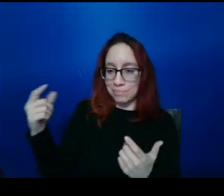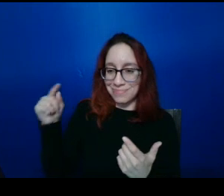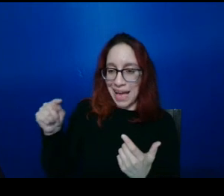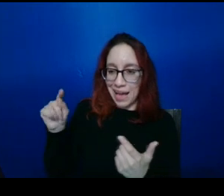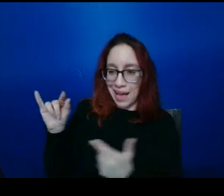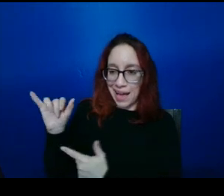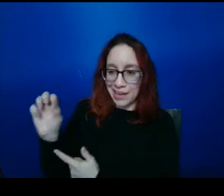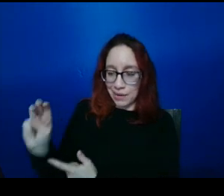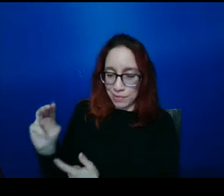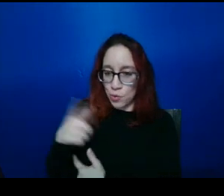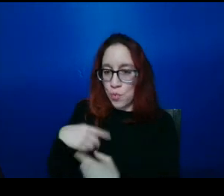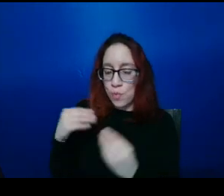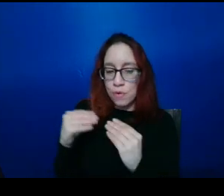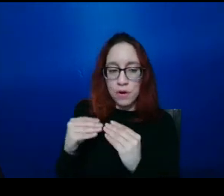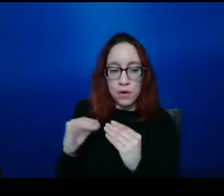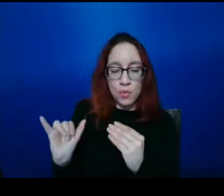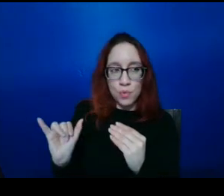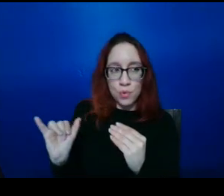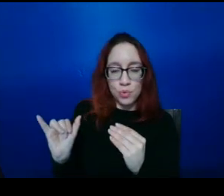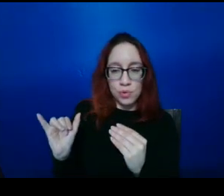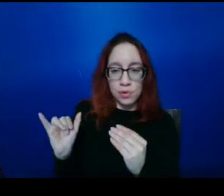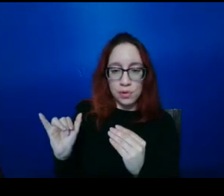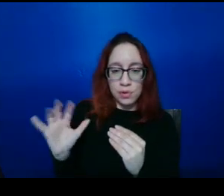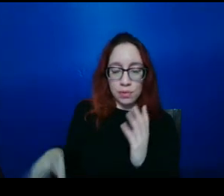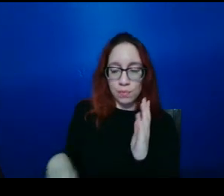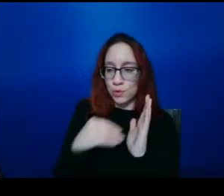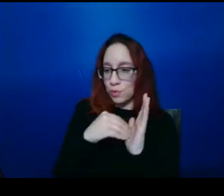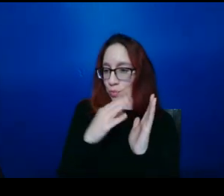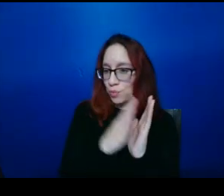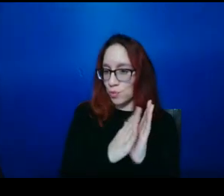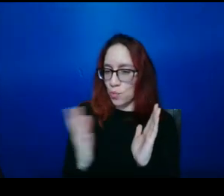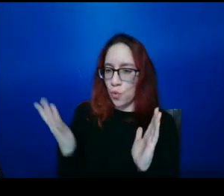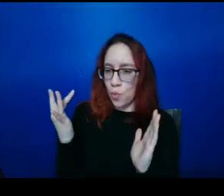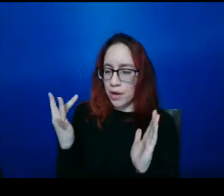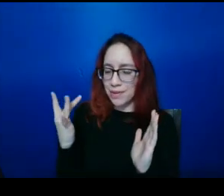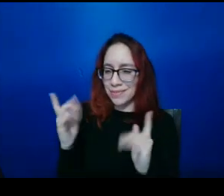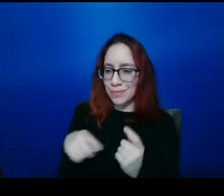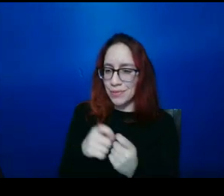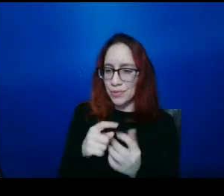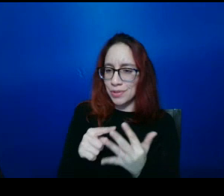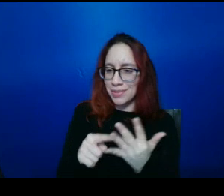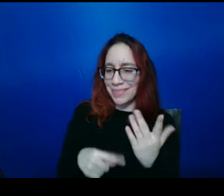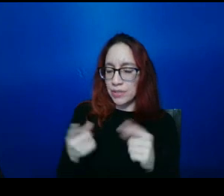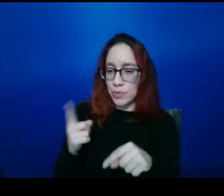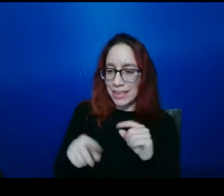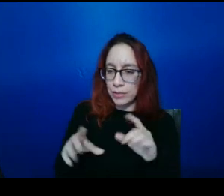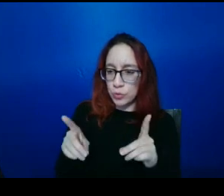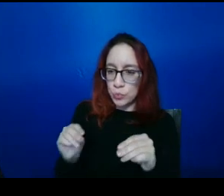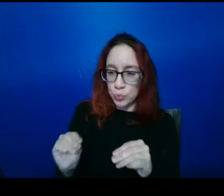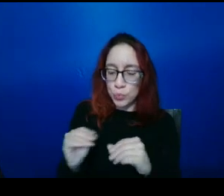a kind of to get it on the record as to why there's certain things that can't be done.